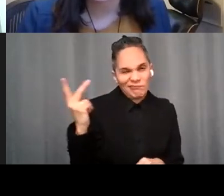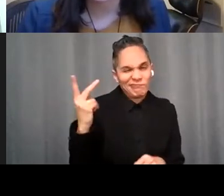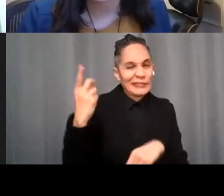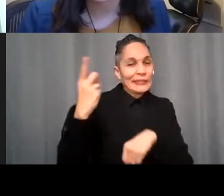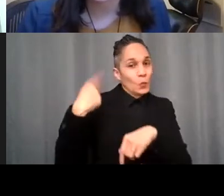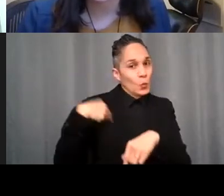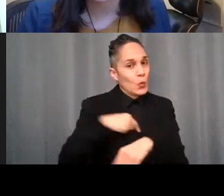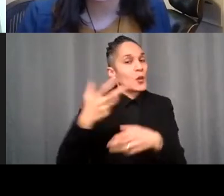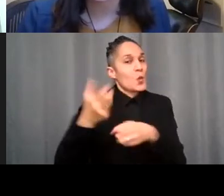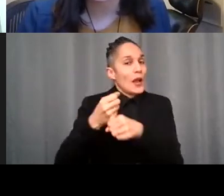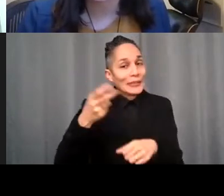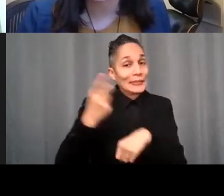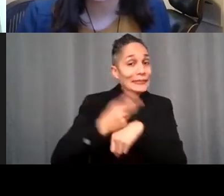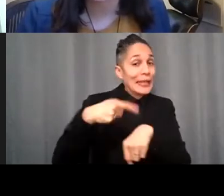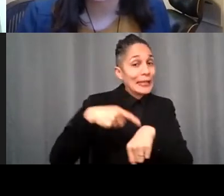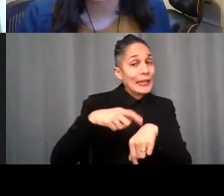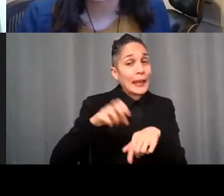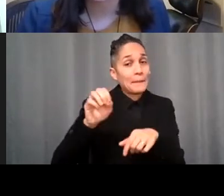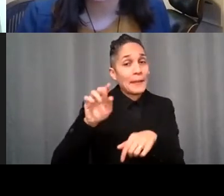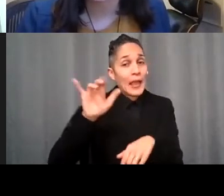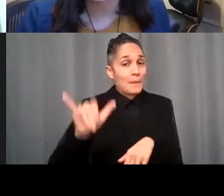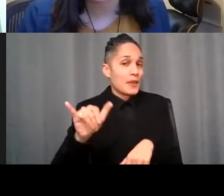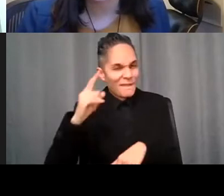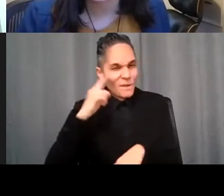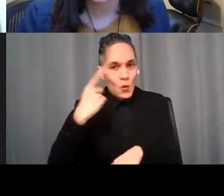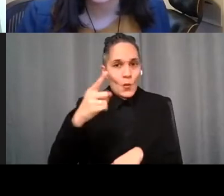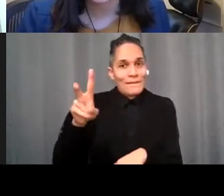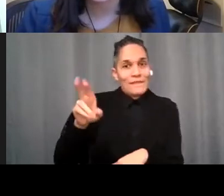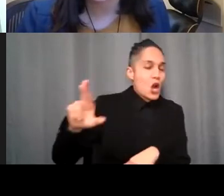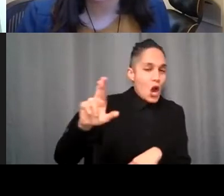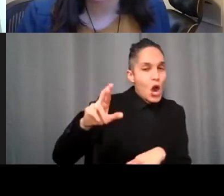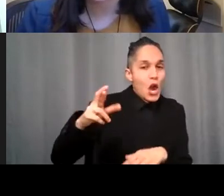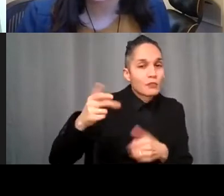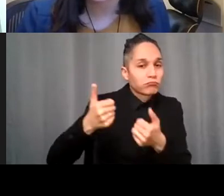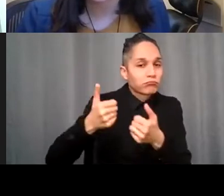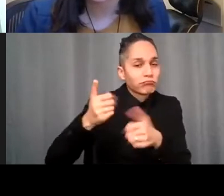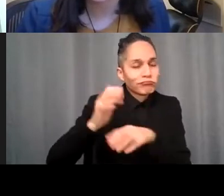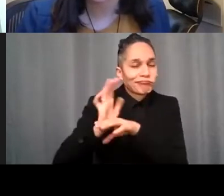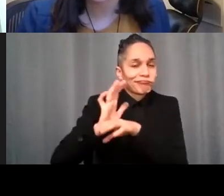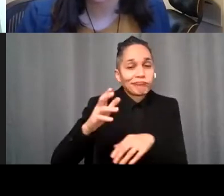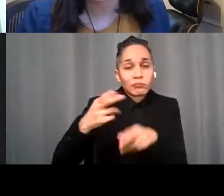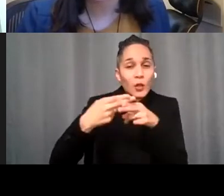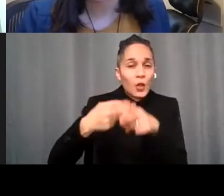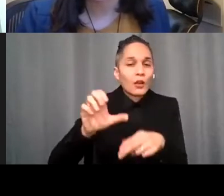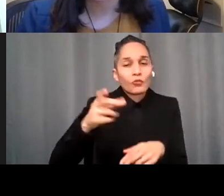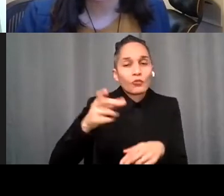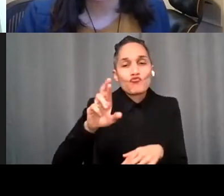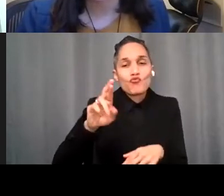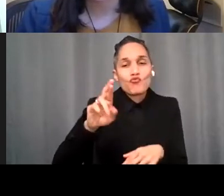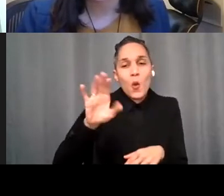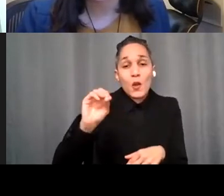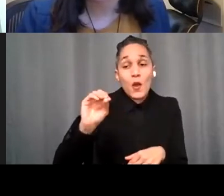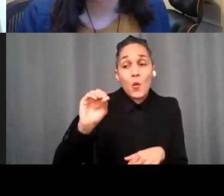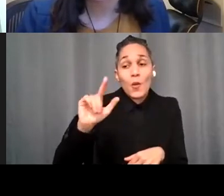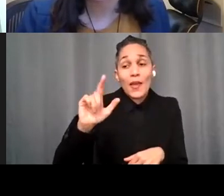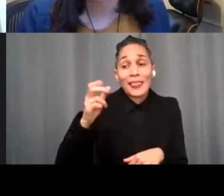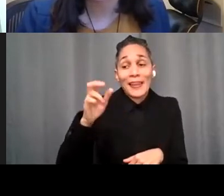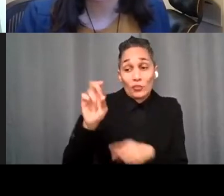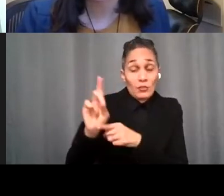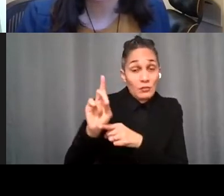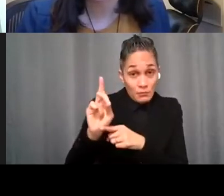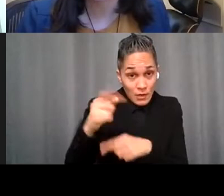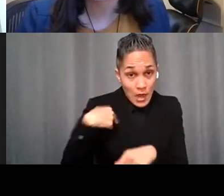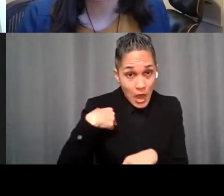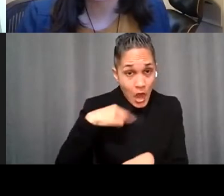Emmy for a virtual reality project called Crow the Legend. Now, had I ever done virtual reality before? No. I was taking a